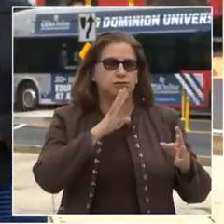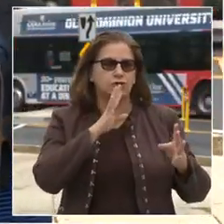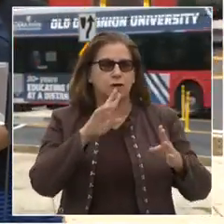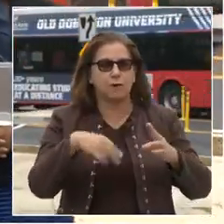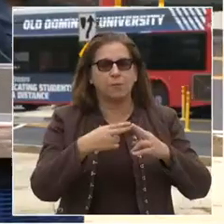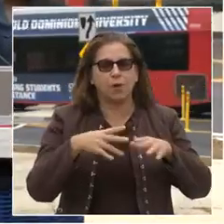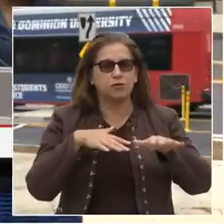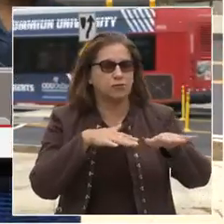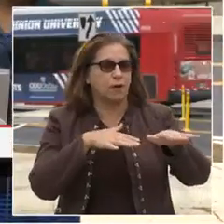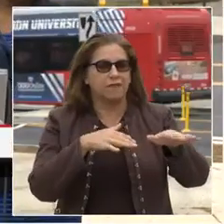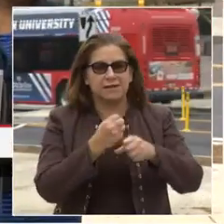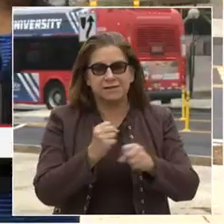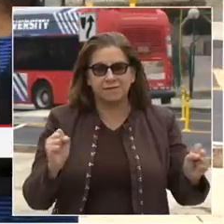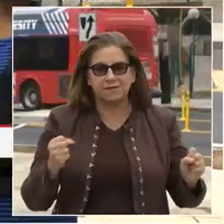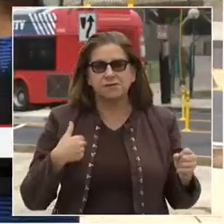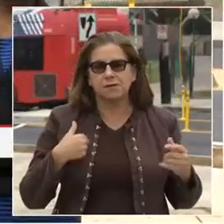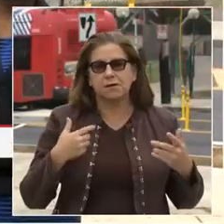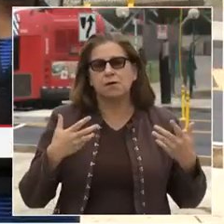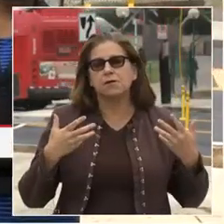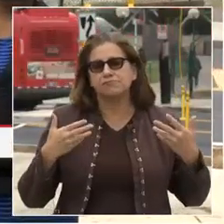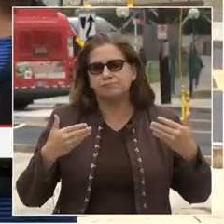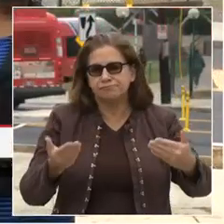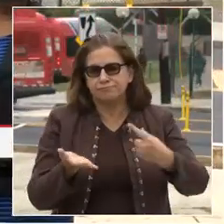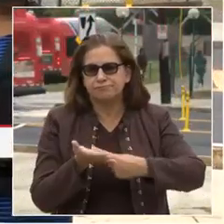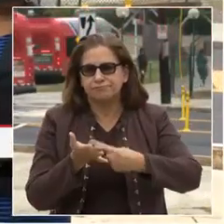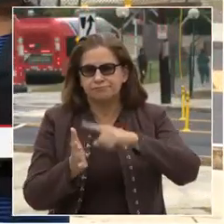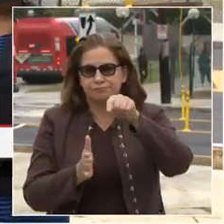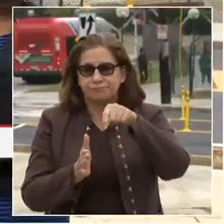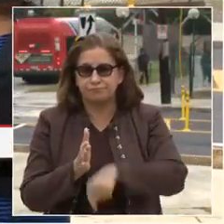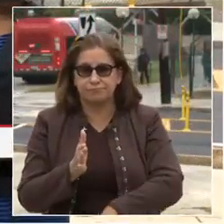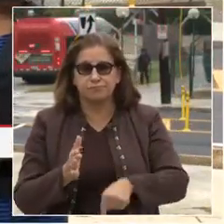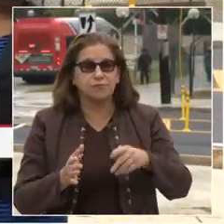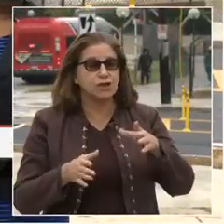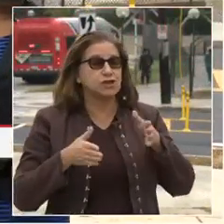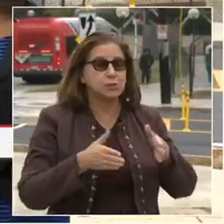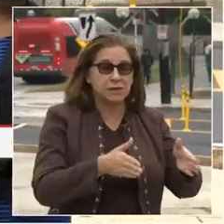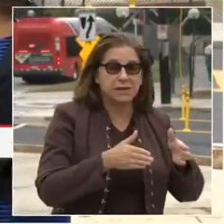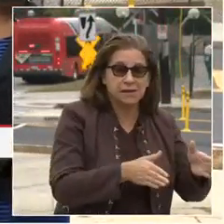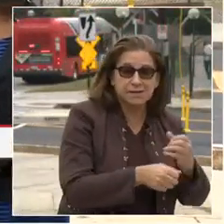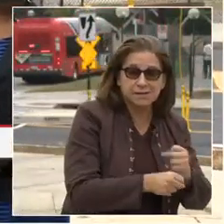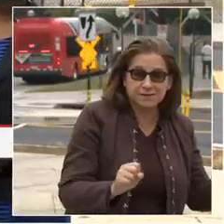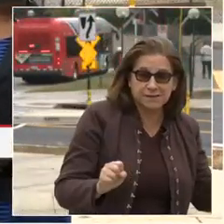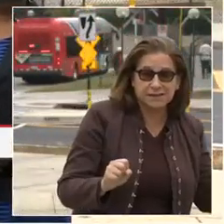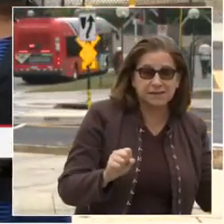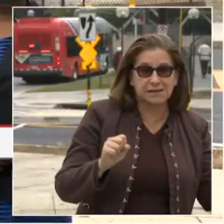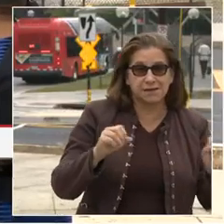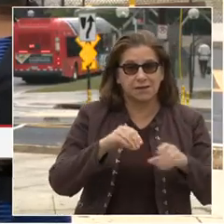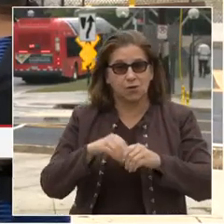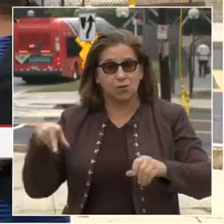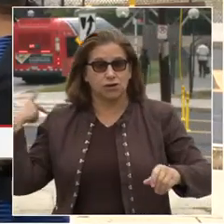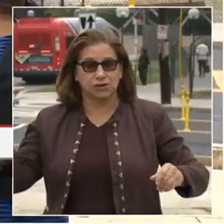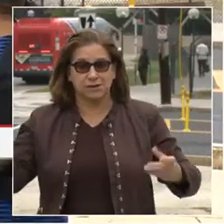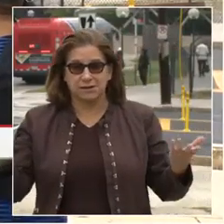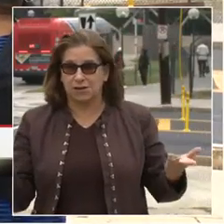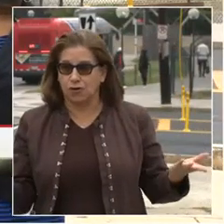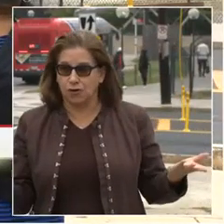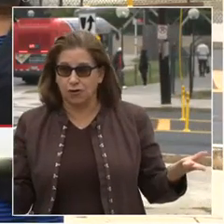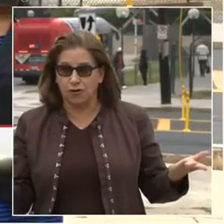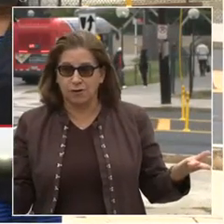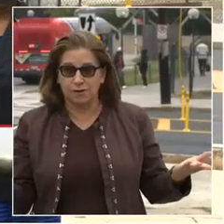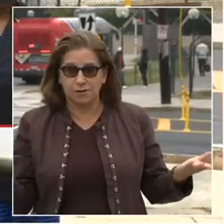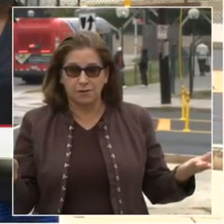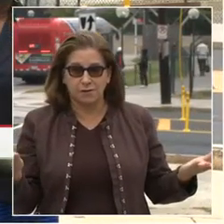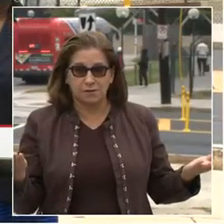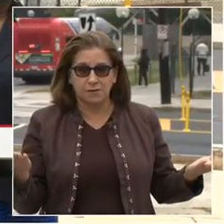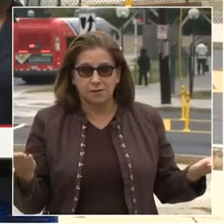taking to improve the safety of our roadways in Washington, D.C. I acknowledge,